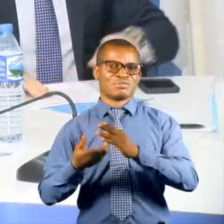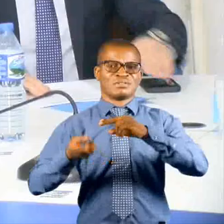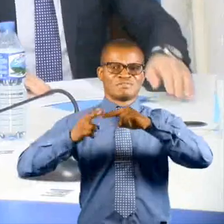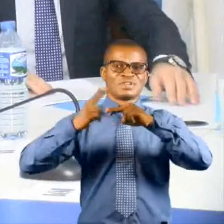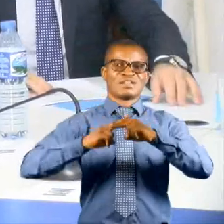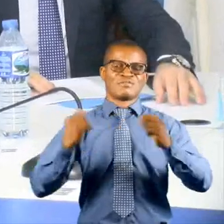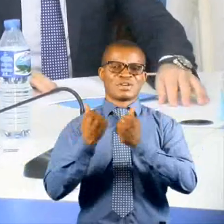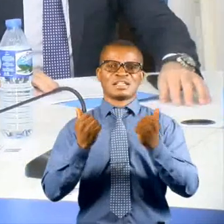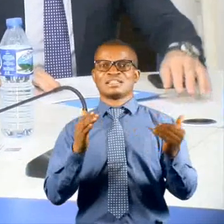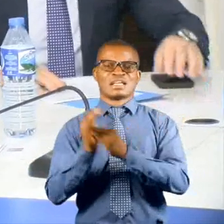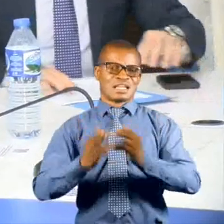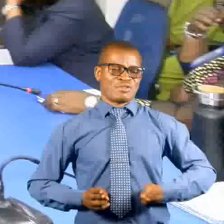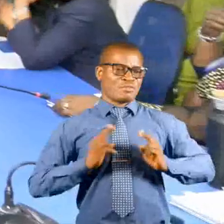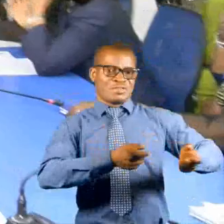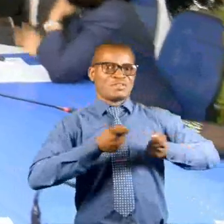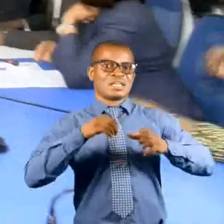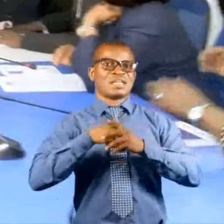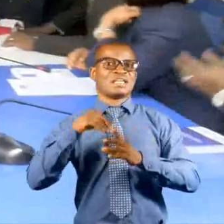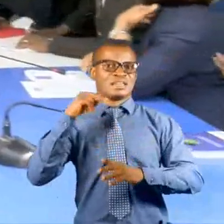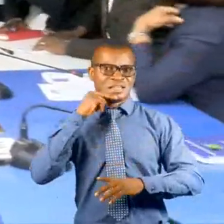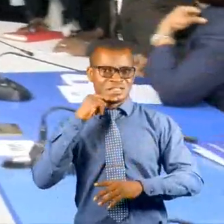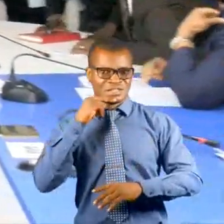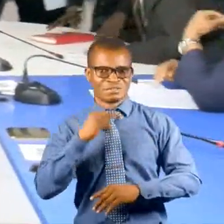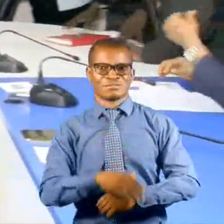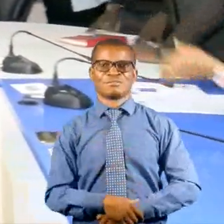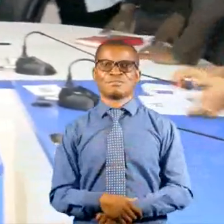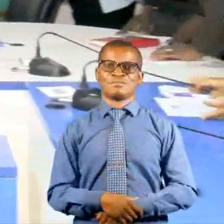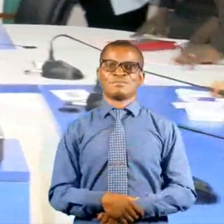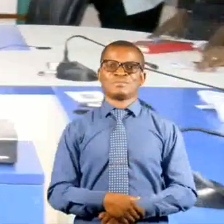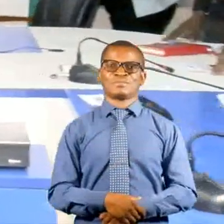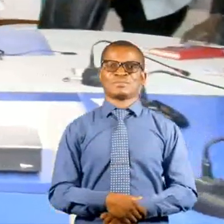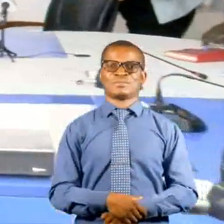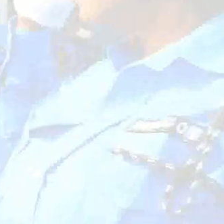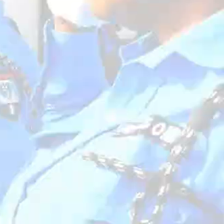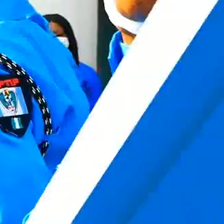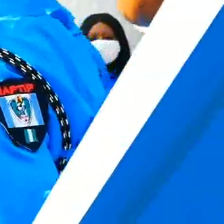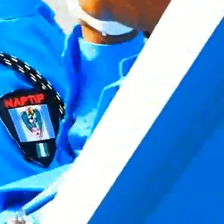will greatly enhance the fight against human trafficking in Nigeria.